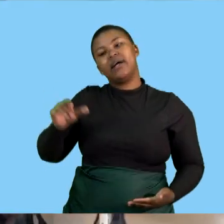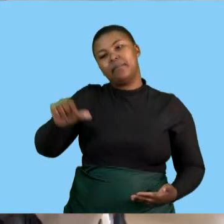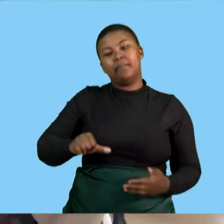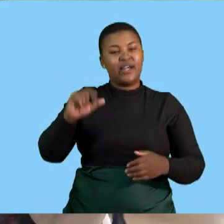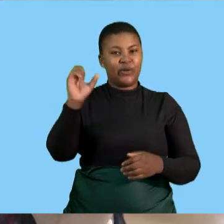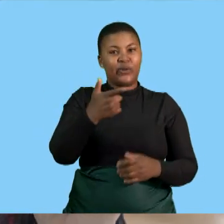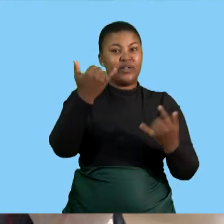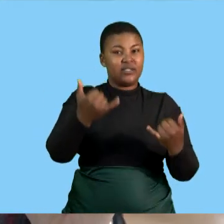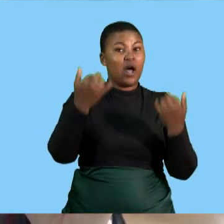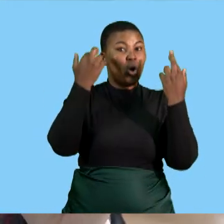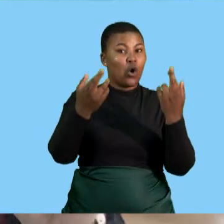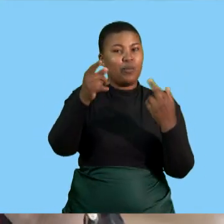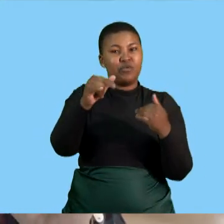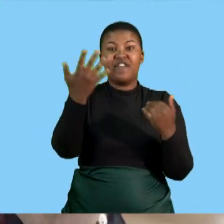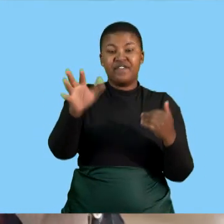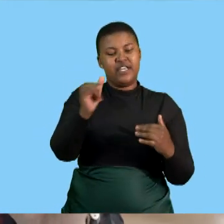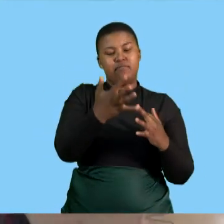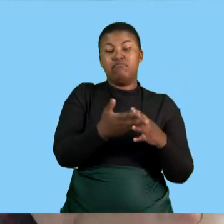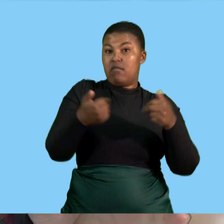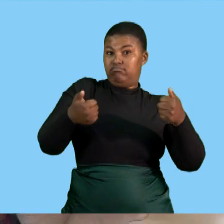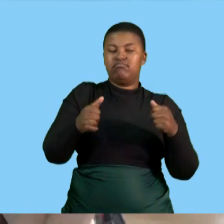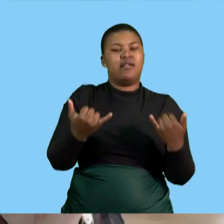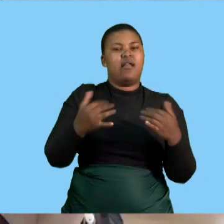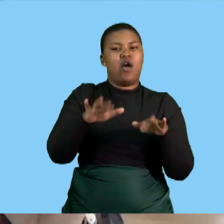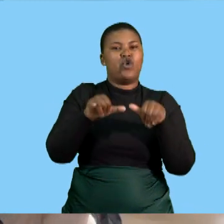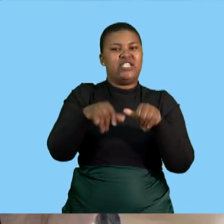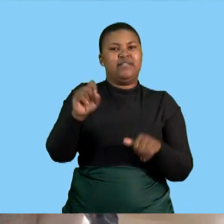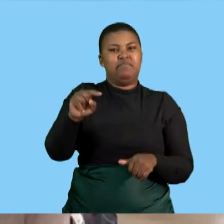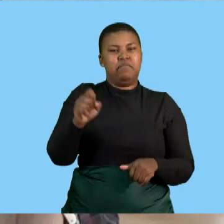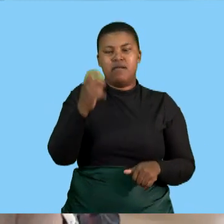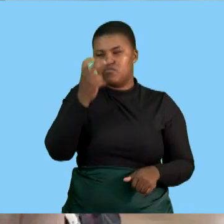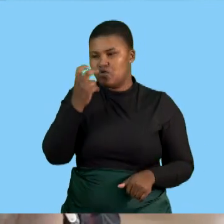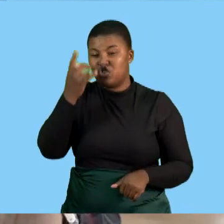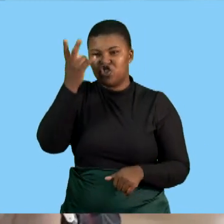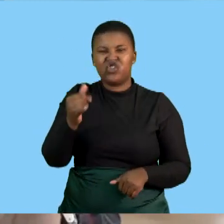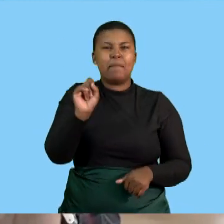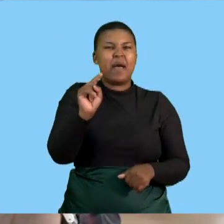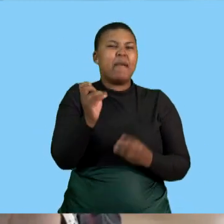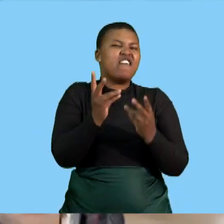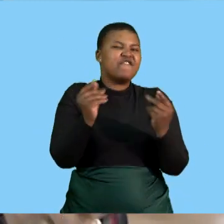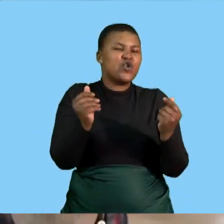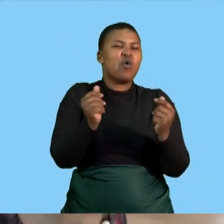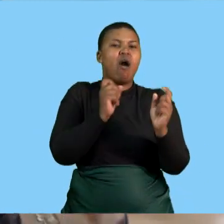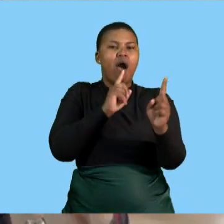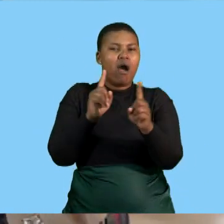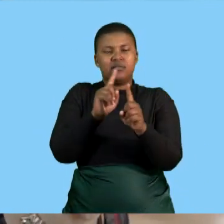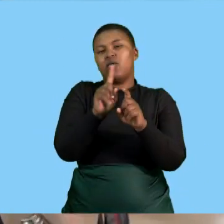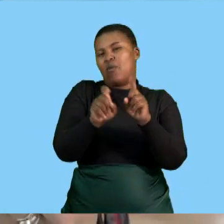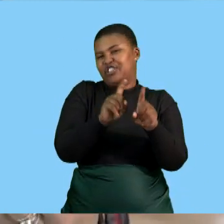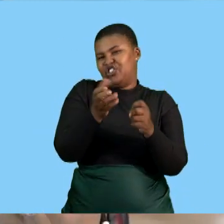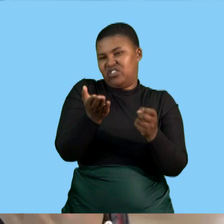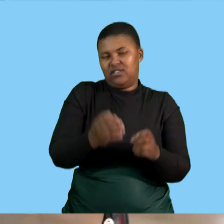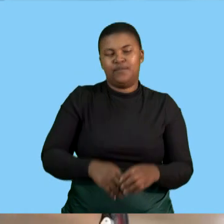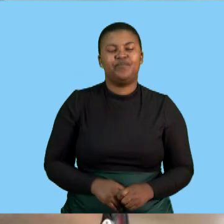Welcome back, everybody. I hope you had a very nice break. So let's continue by looking at some few application